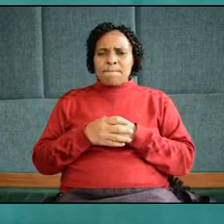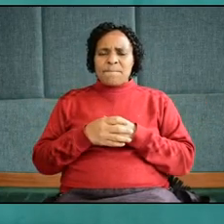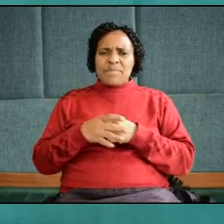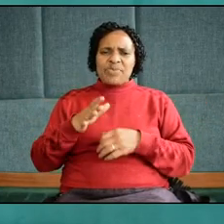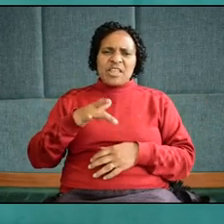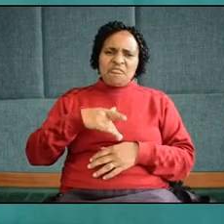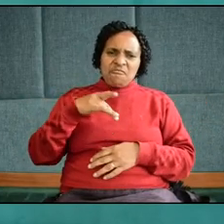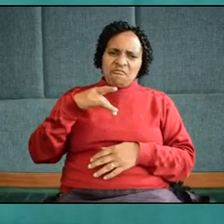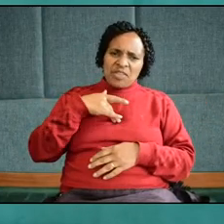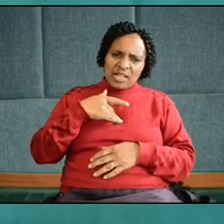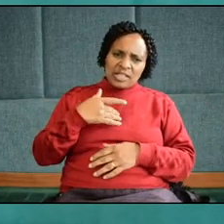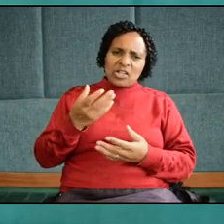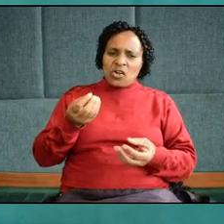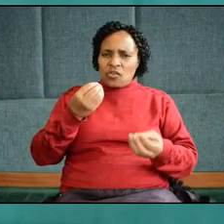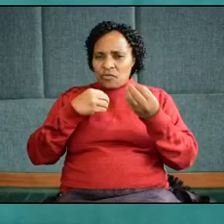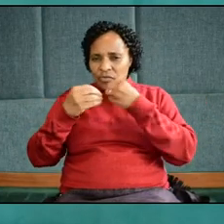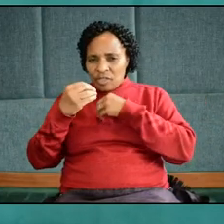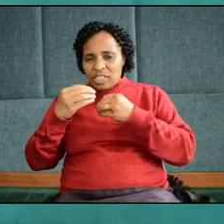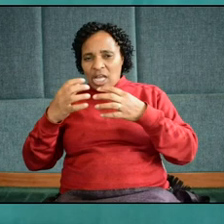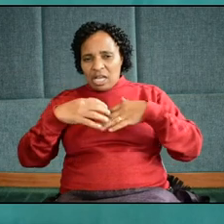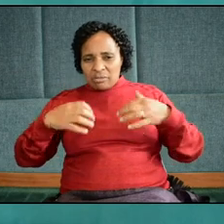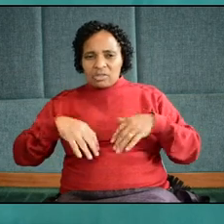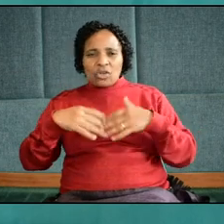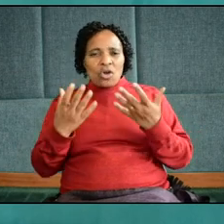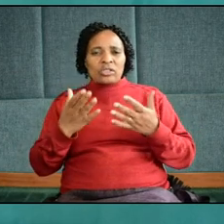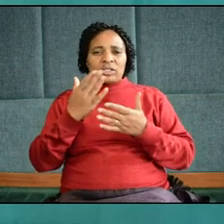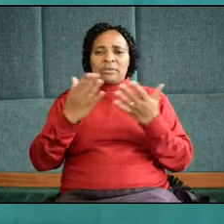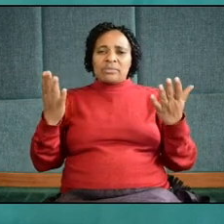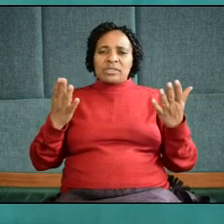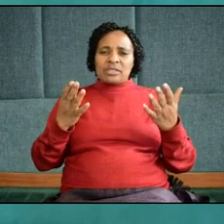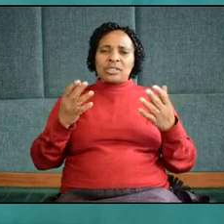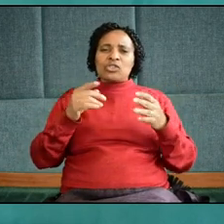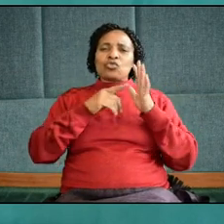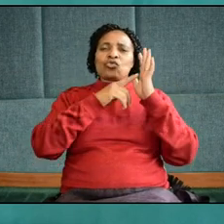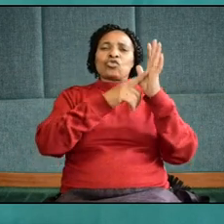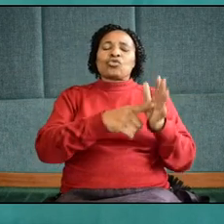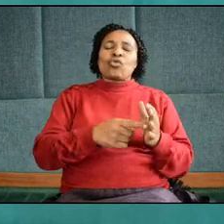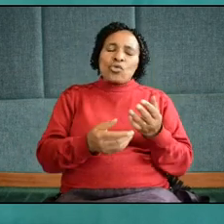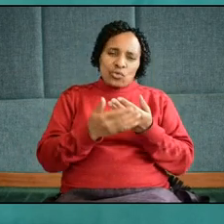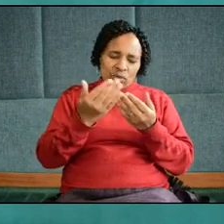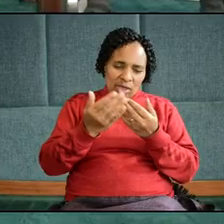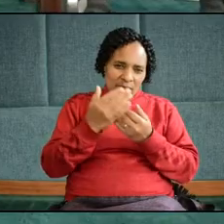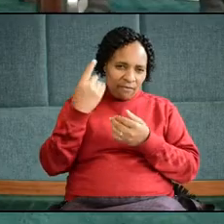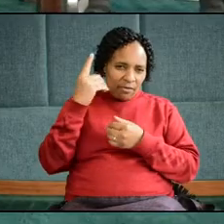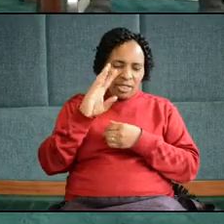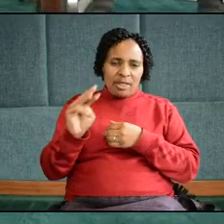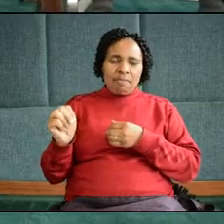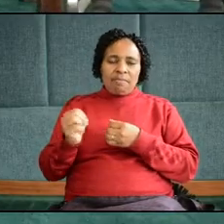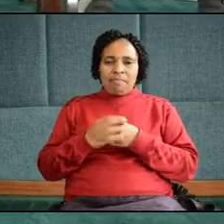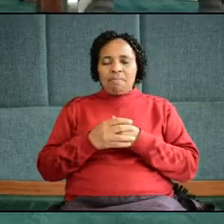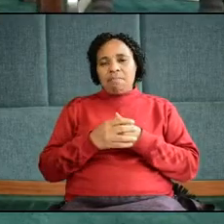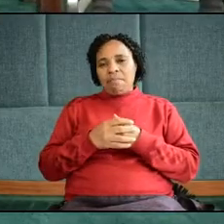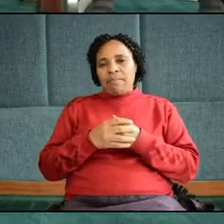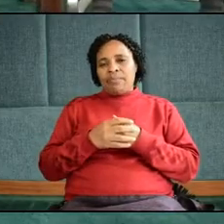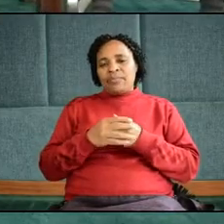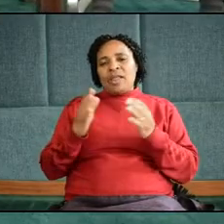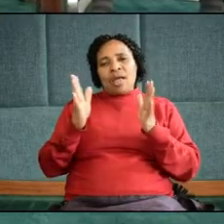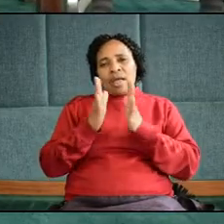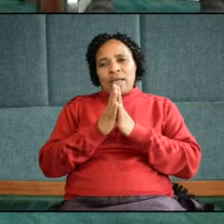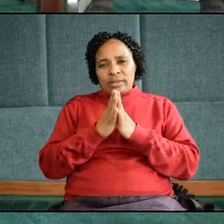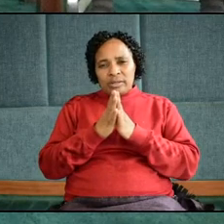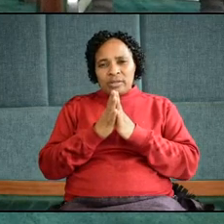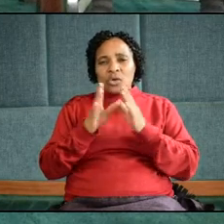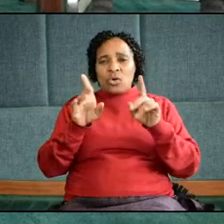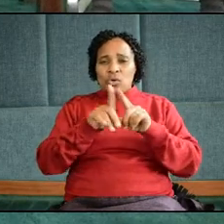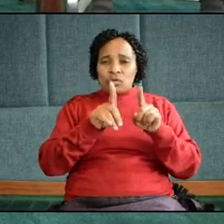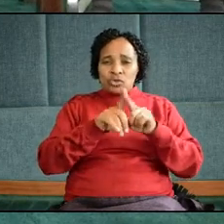feed the animals or something. All right. True. That to show that you care about animals. Okay, all right. And